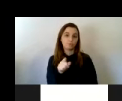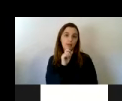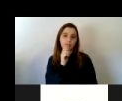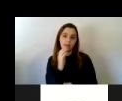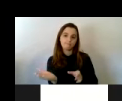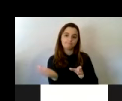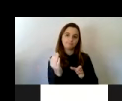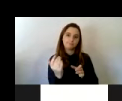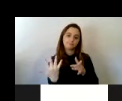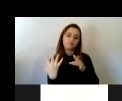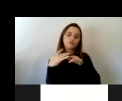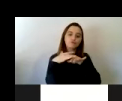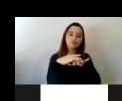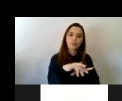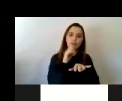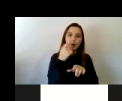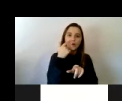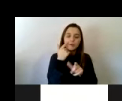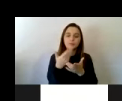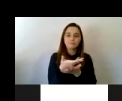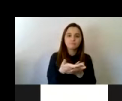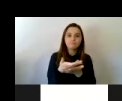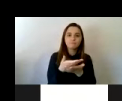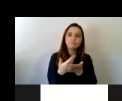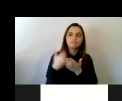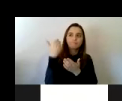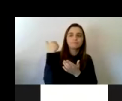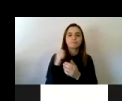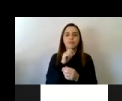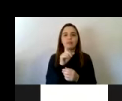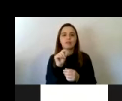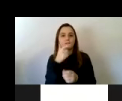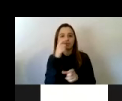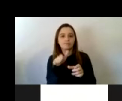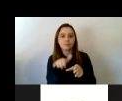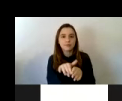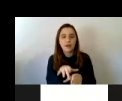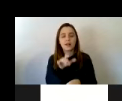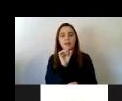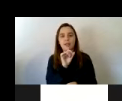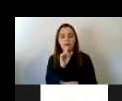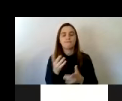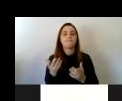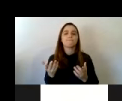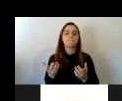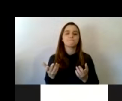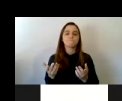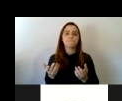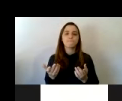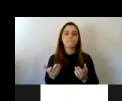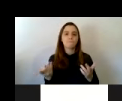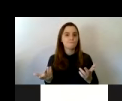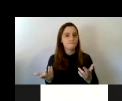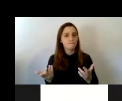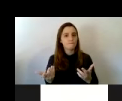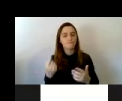different backgrounds, and the participation. And the people that should be participated are the stakeholders should